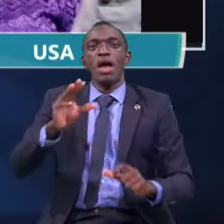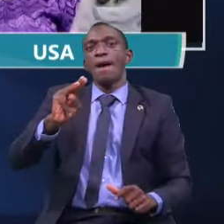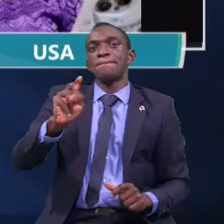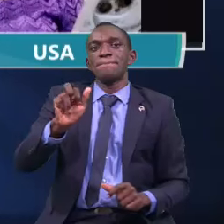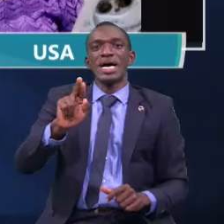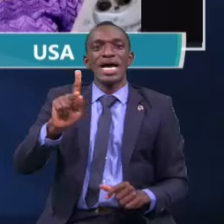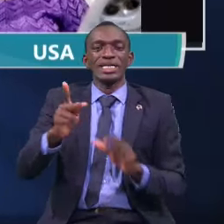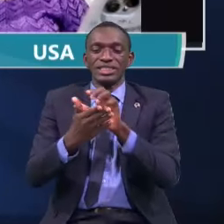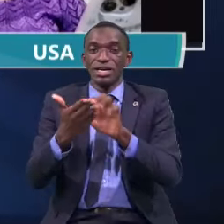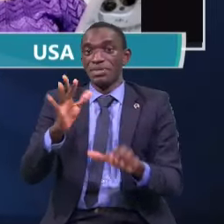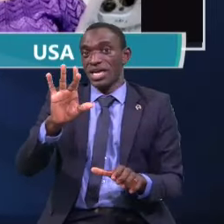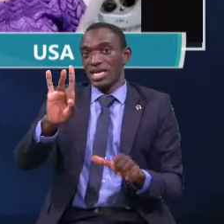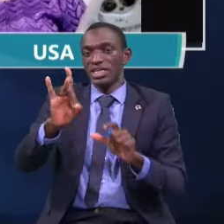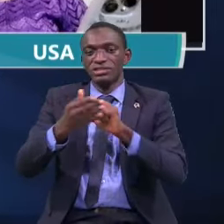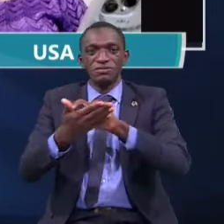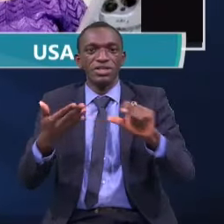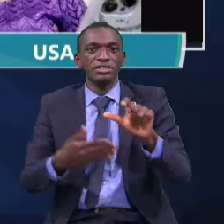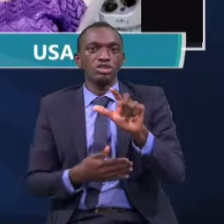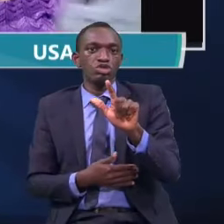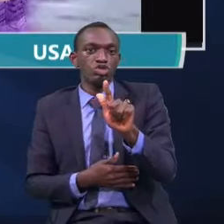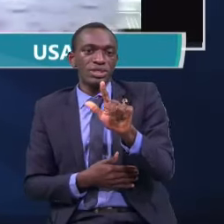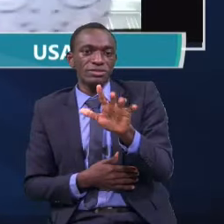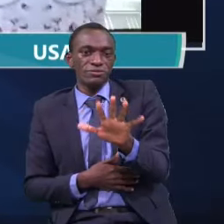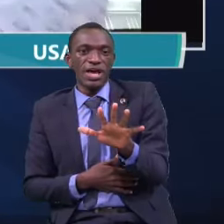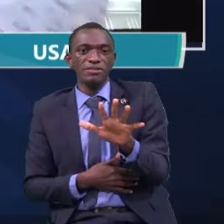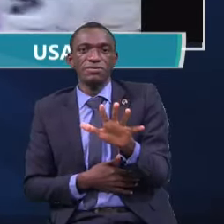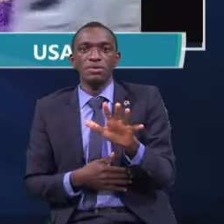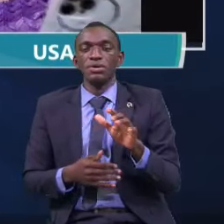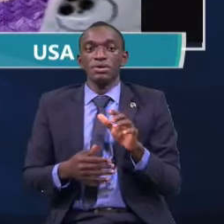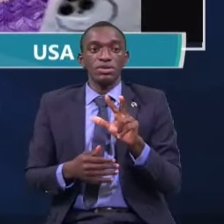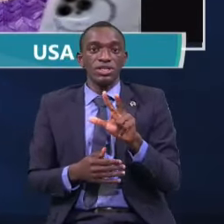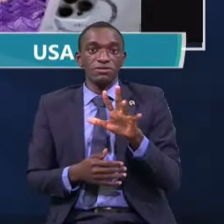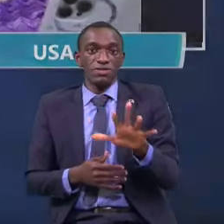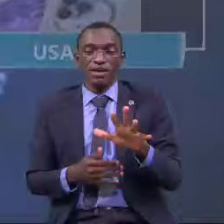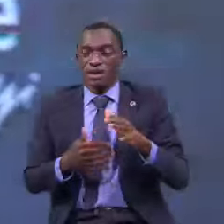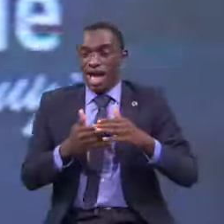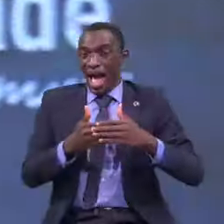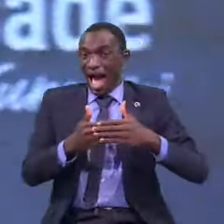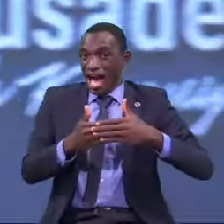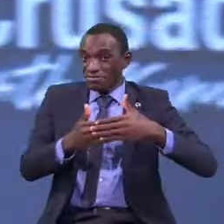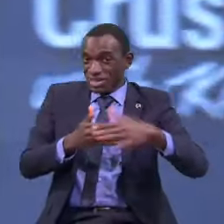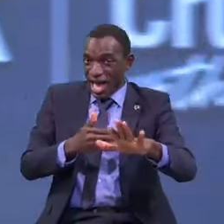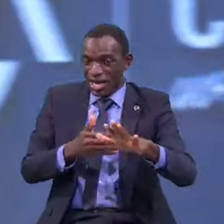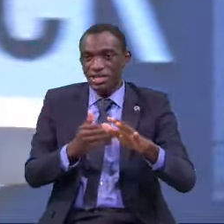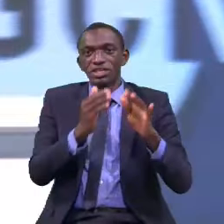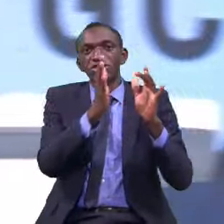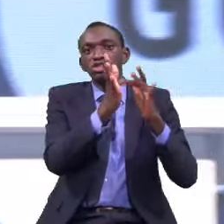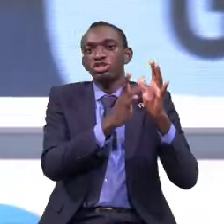After that, he put his hands again upon his eyes.